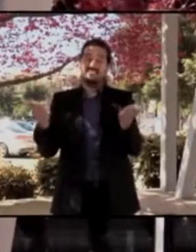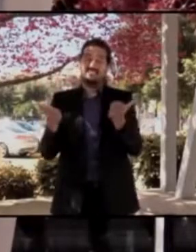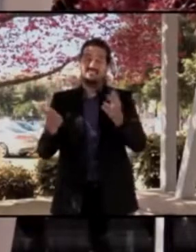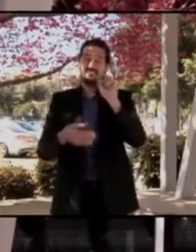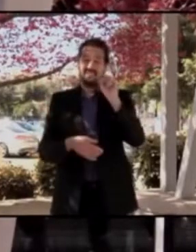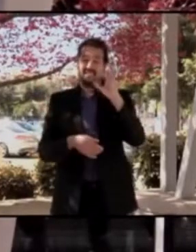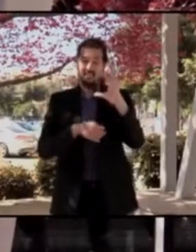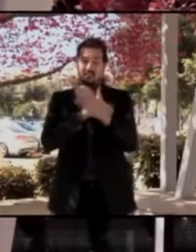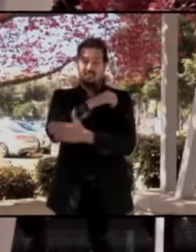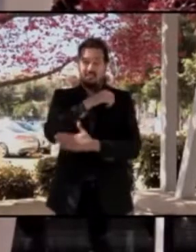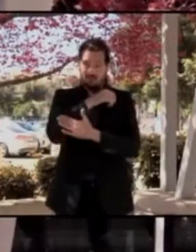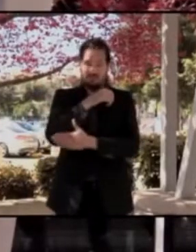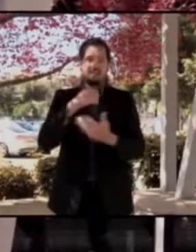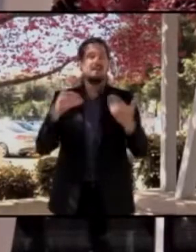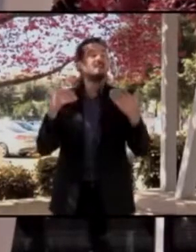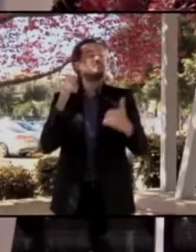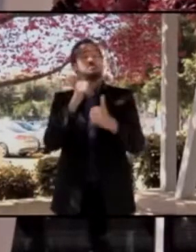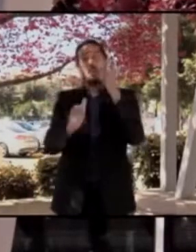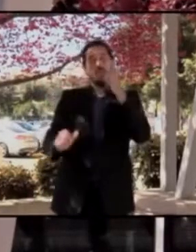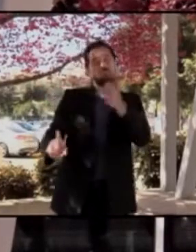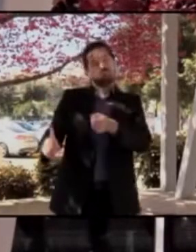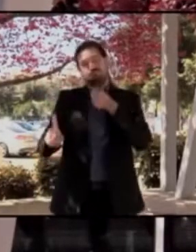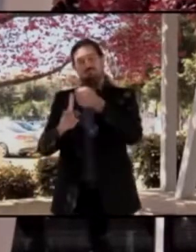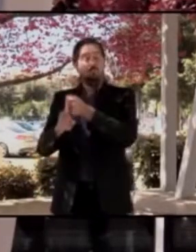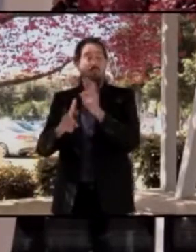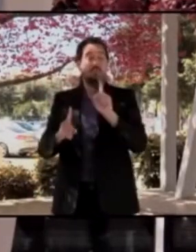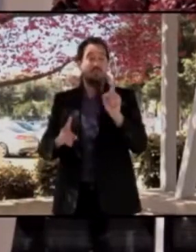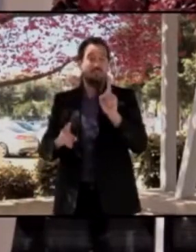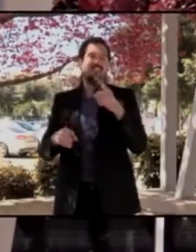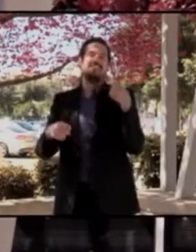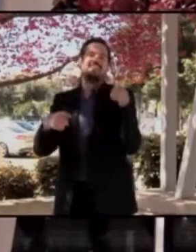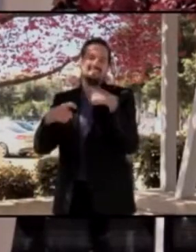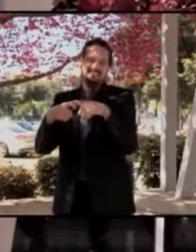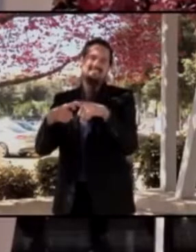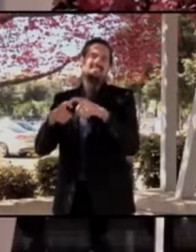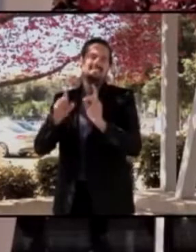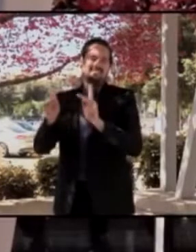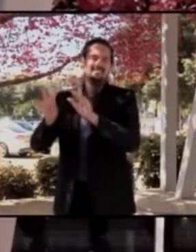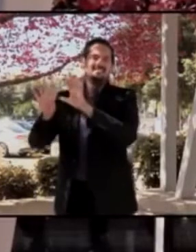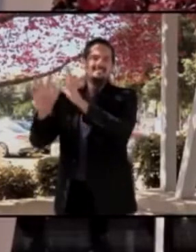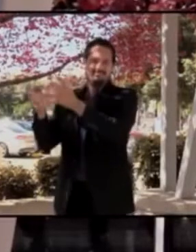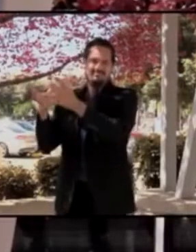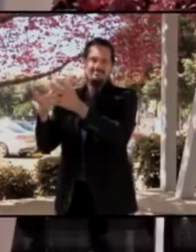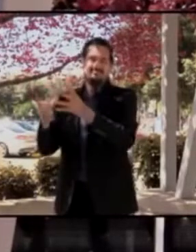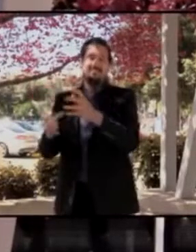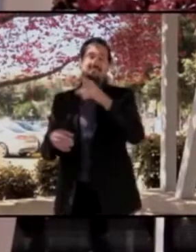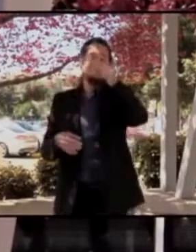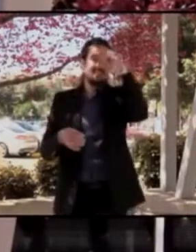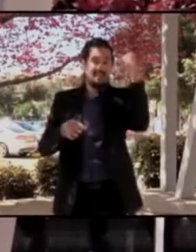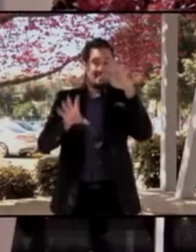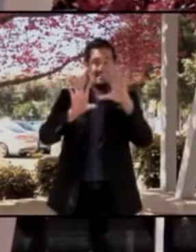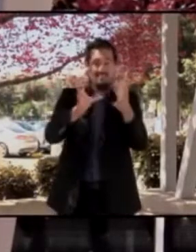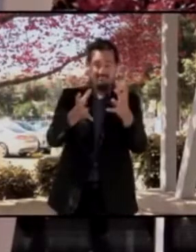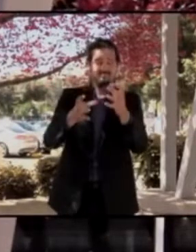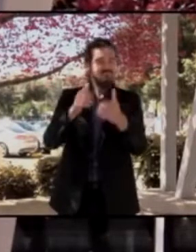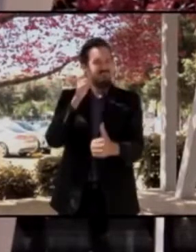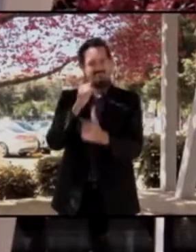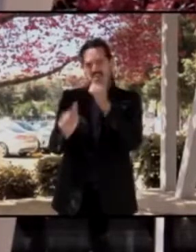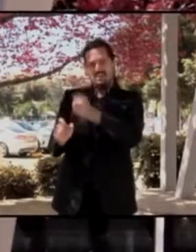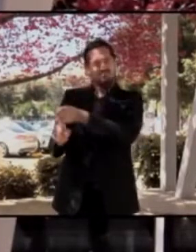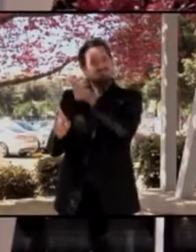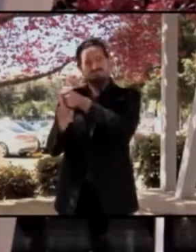community across the county have been particularly hard hit by this pandemic, facing high rates of cases and